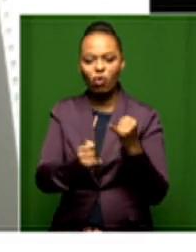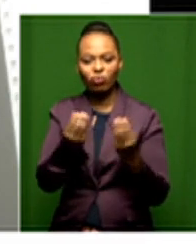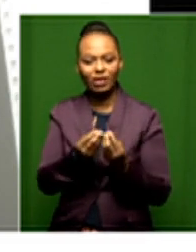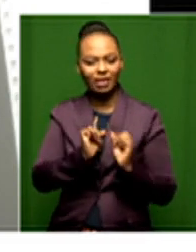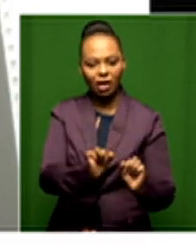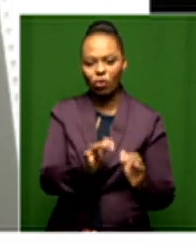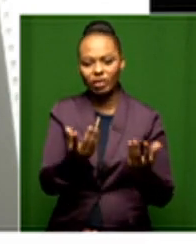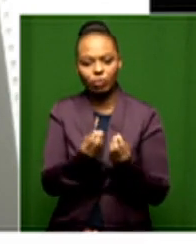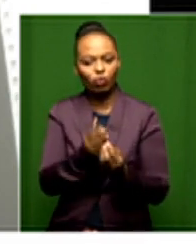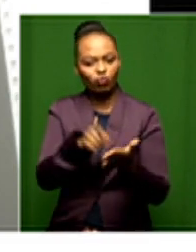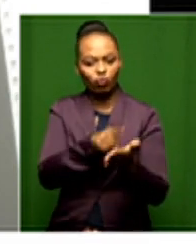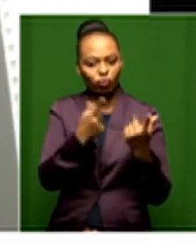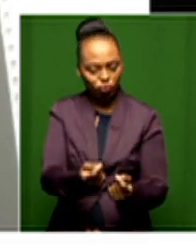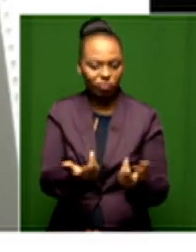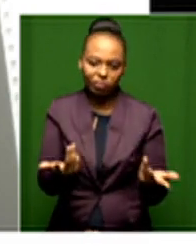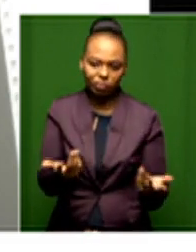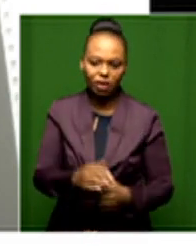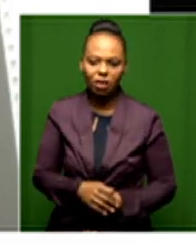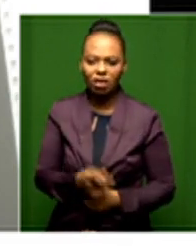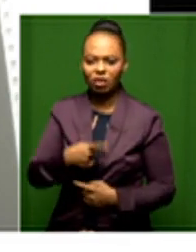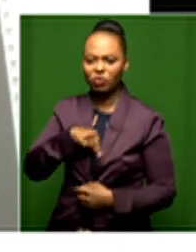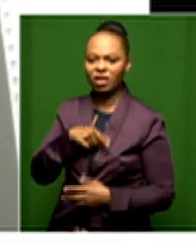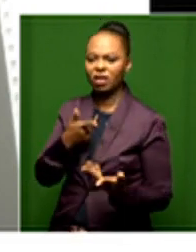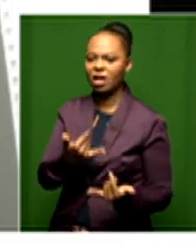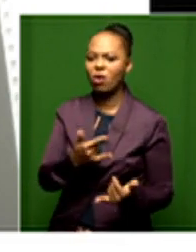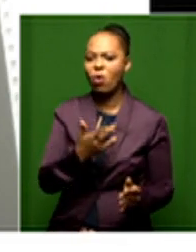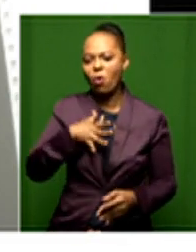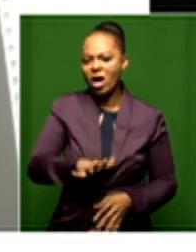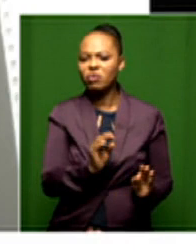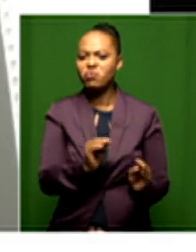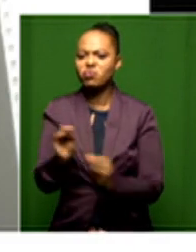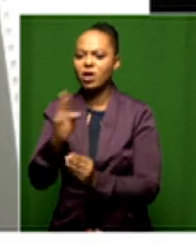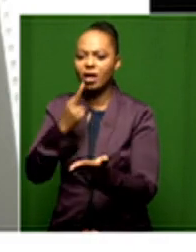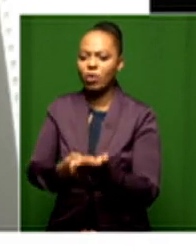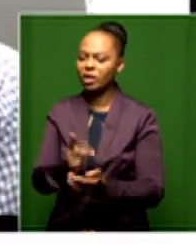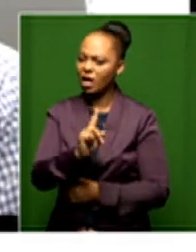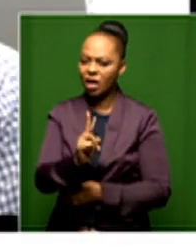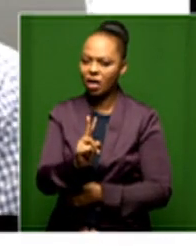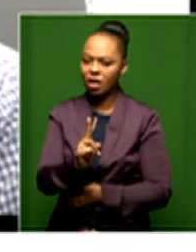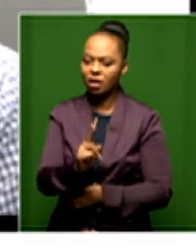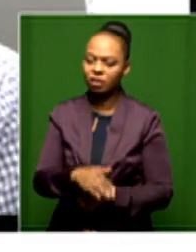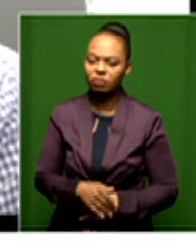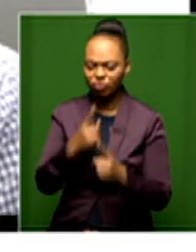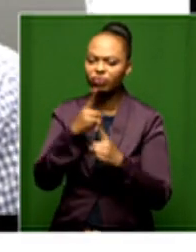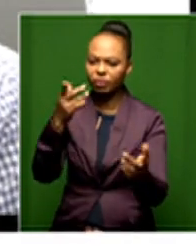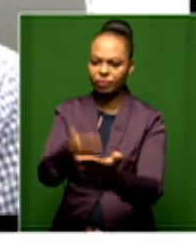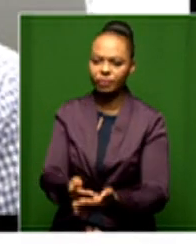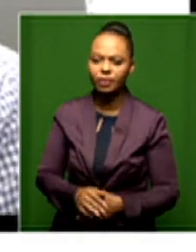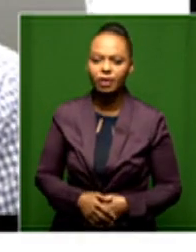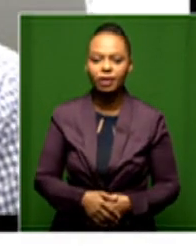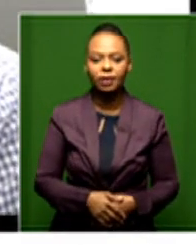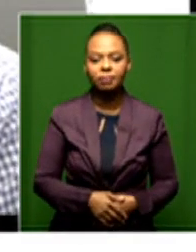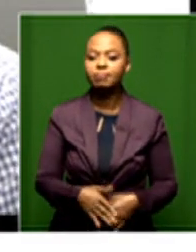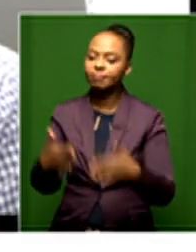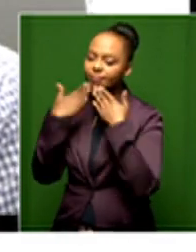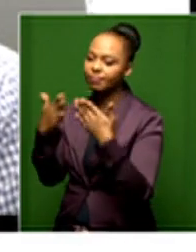no intention at all on the side of GEMS to delay that this report be released. All right, we'll leave it there. Thanks so much for talking to us.